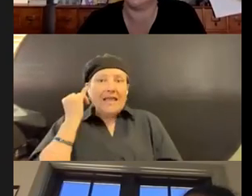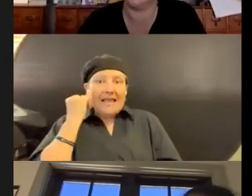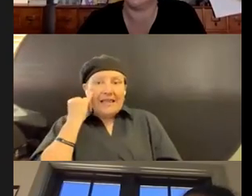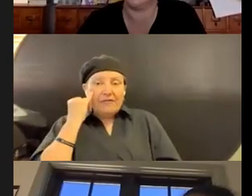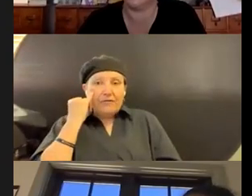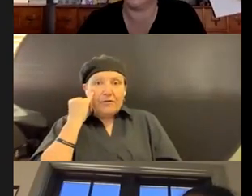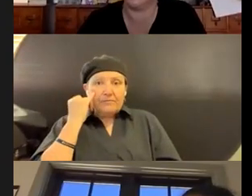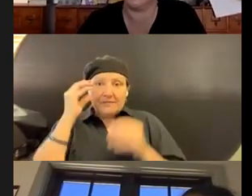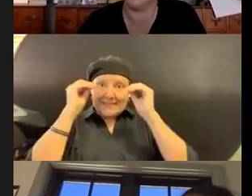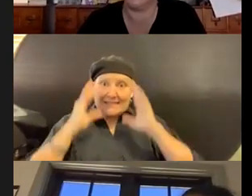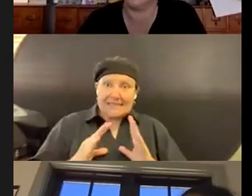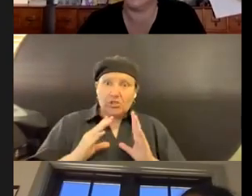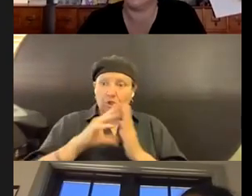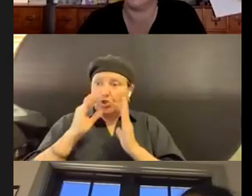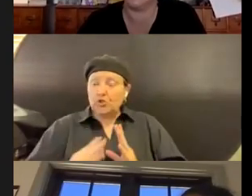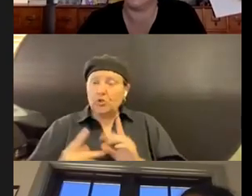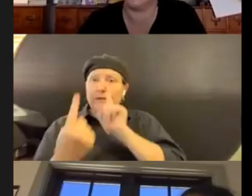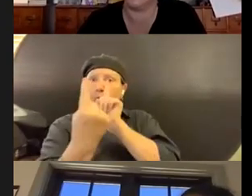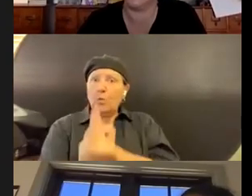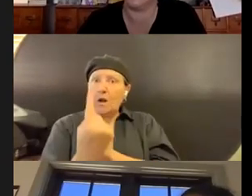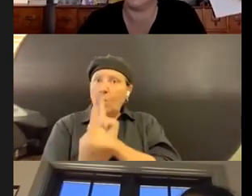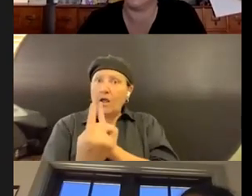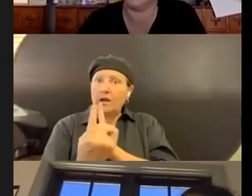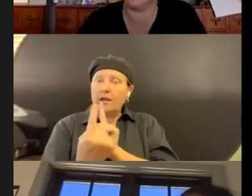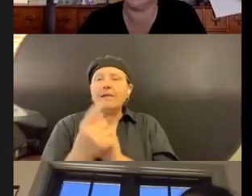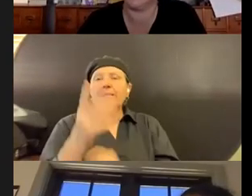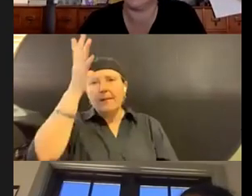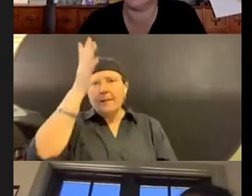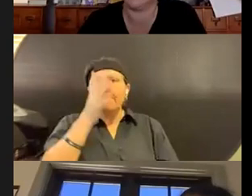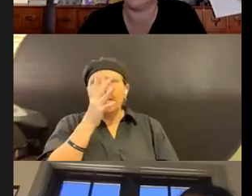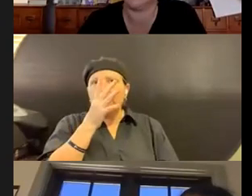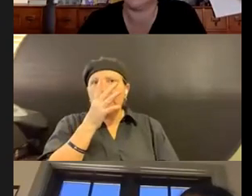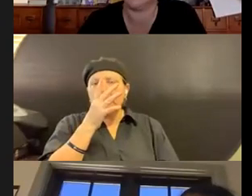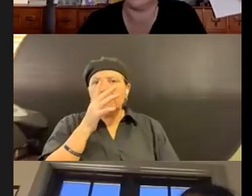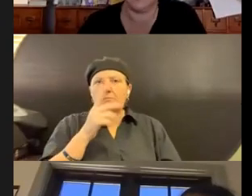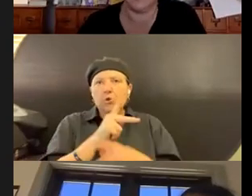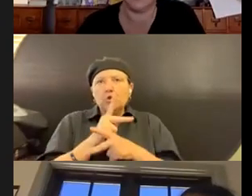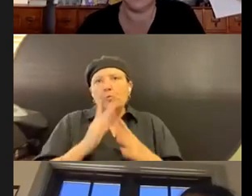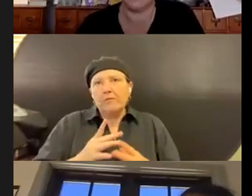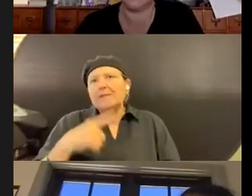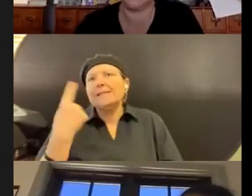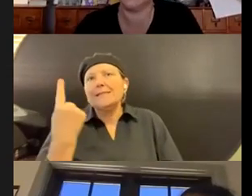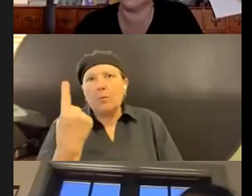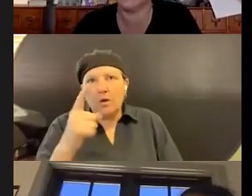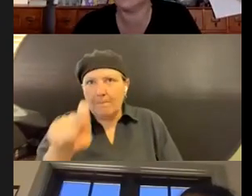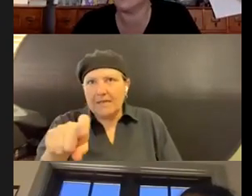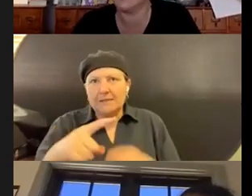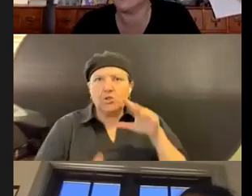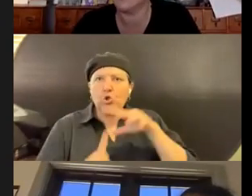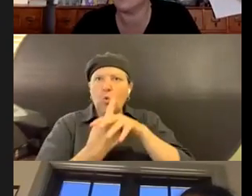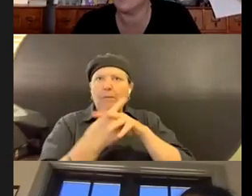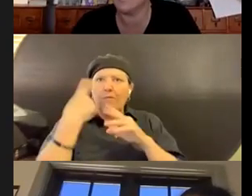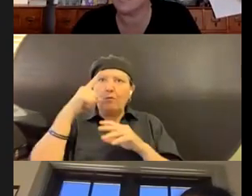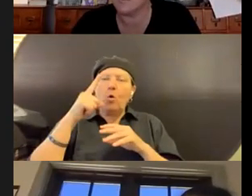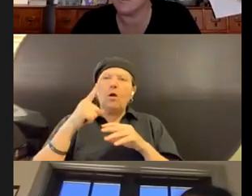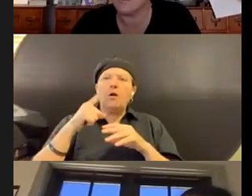whenever a teacher's on their own with a child, there does need to be somebody else present to provide basically